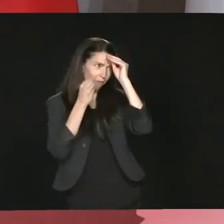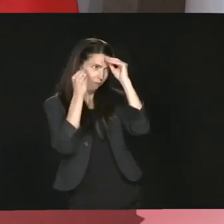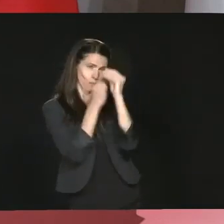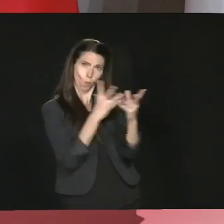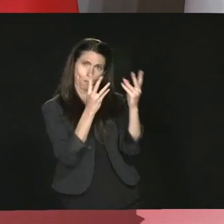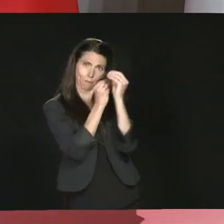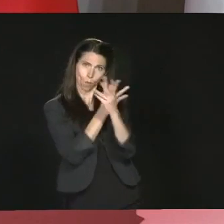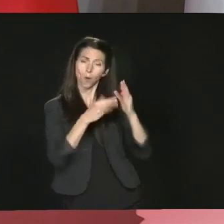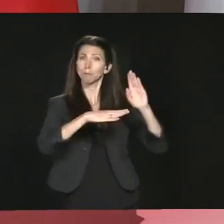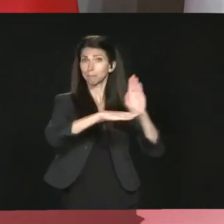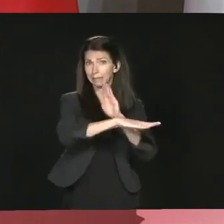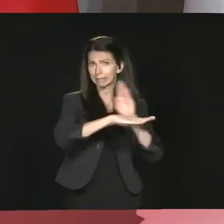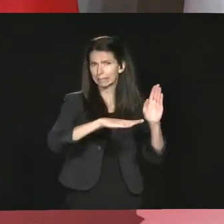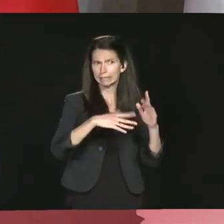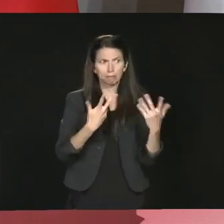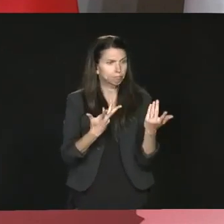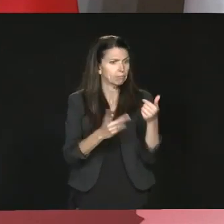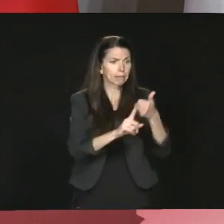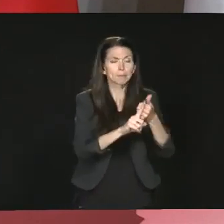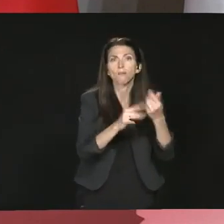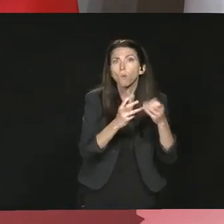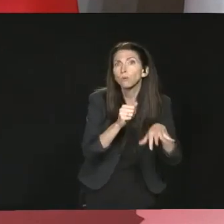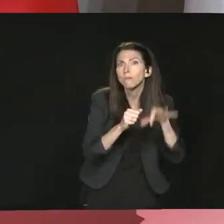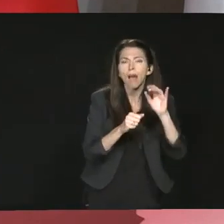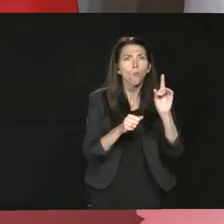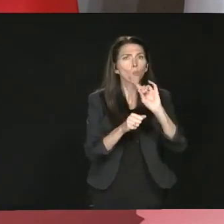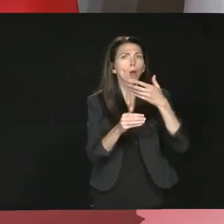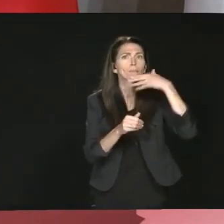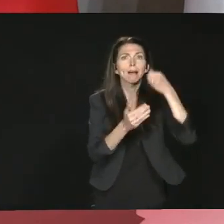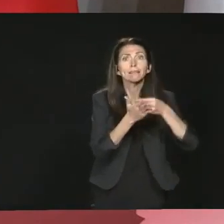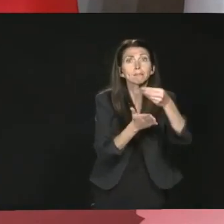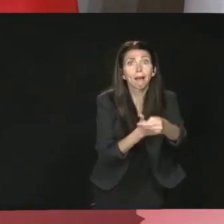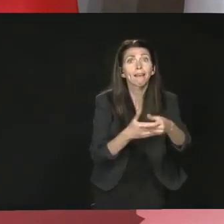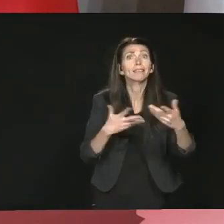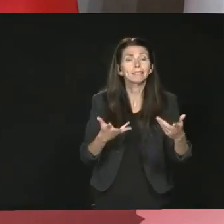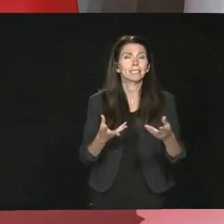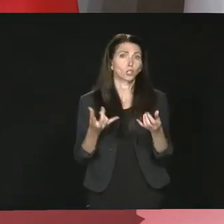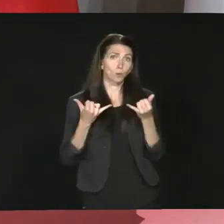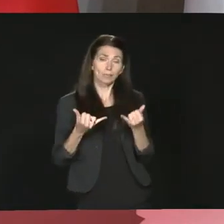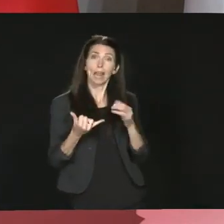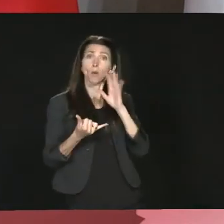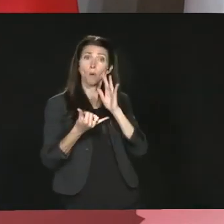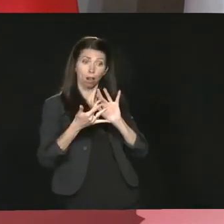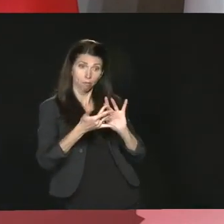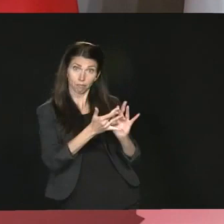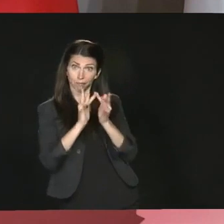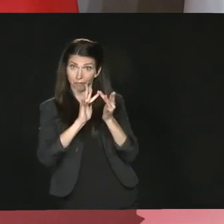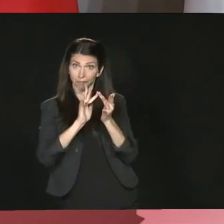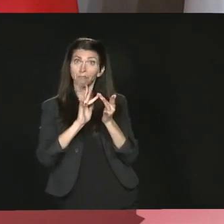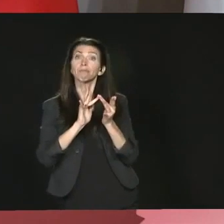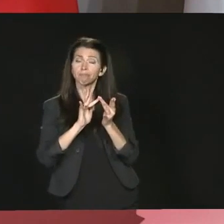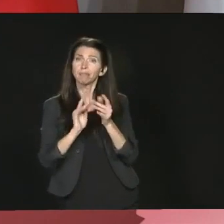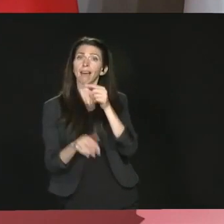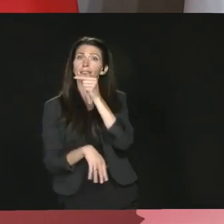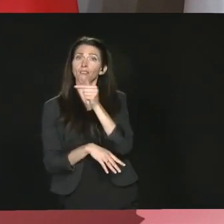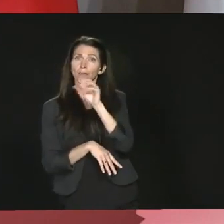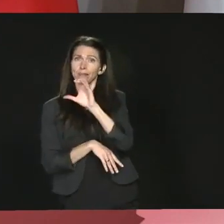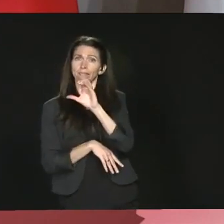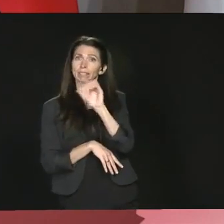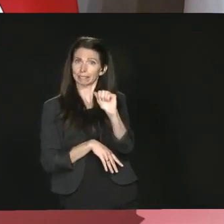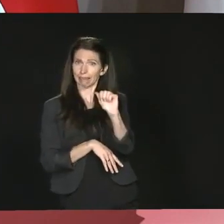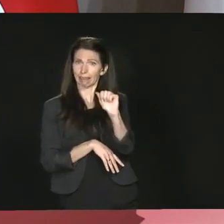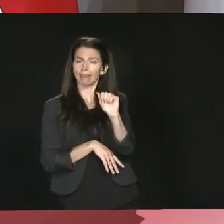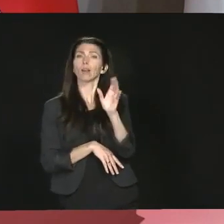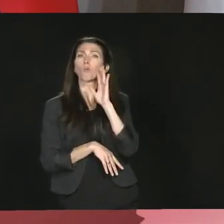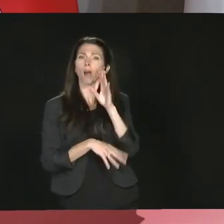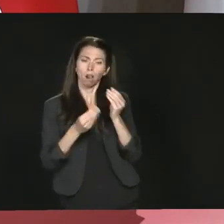PPE. Today, we are launching the Government of Canada's PPE Supply Hub to bring together available